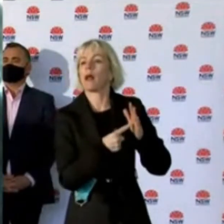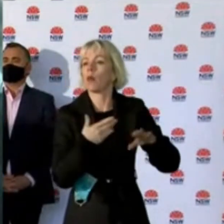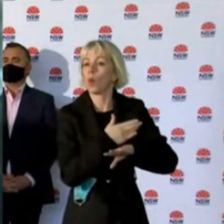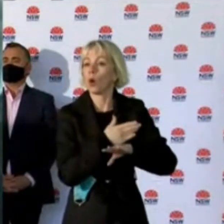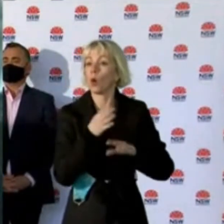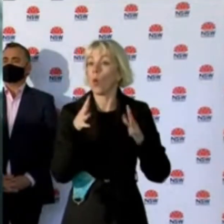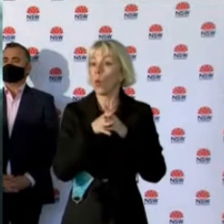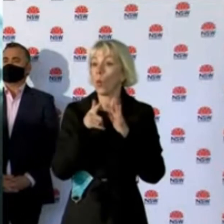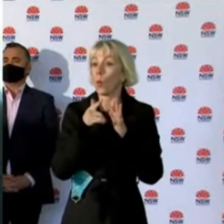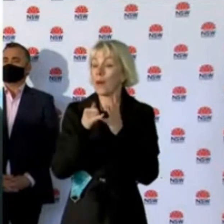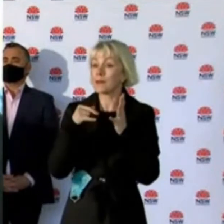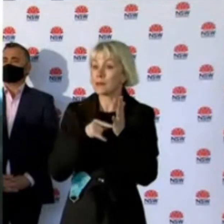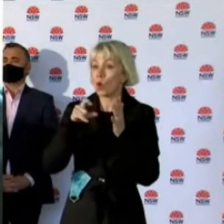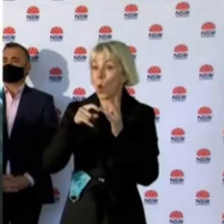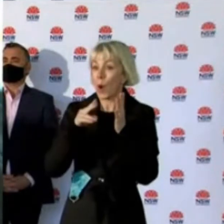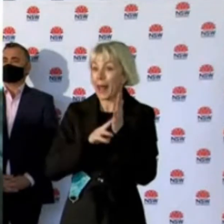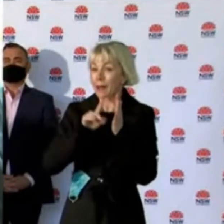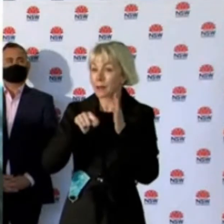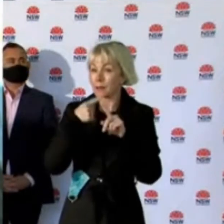on? And do you think